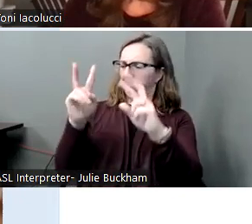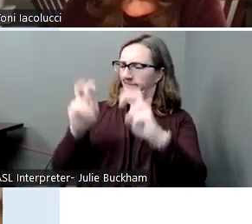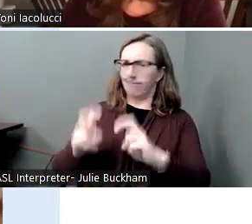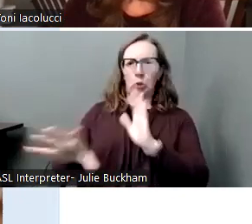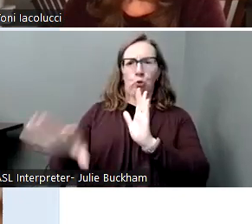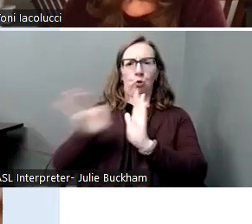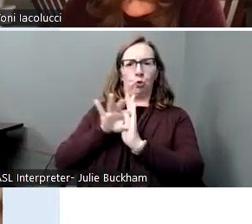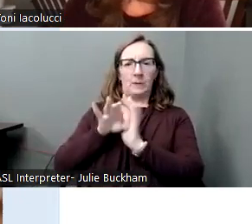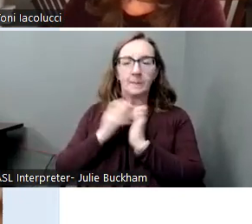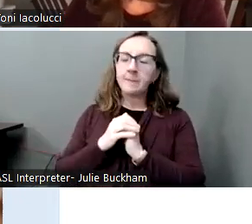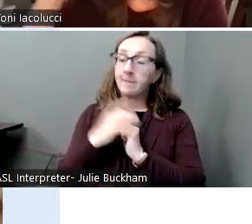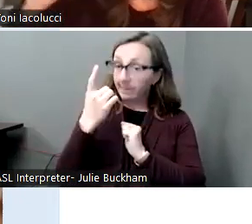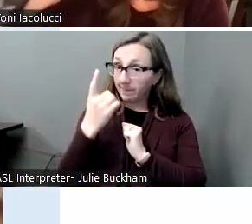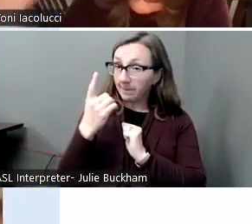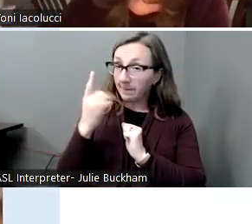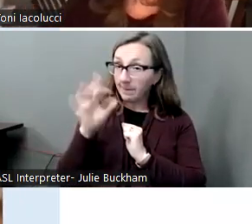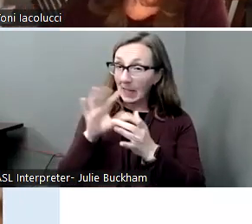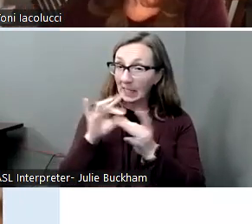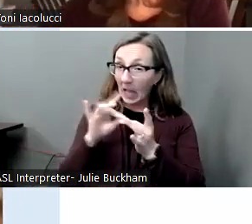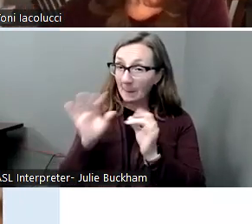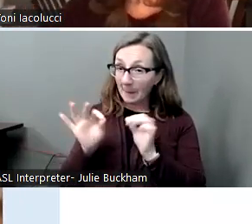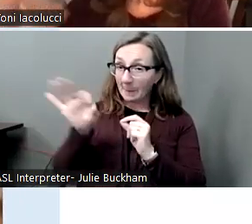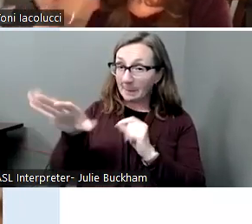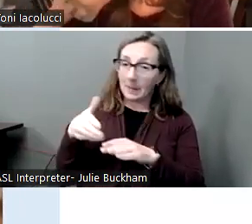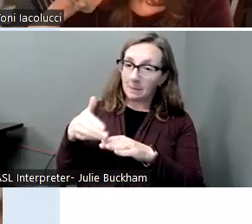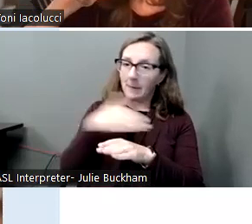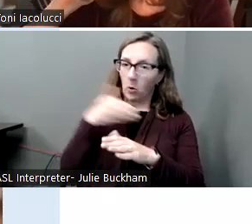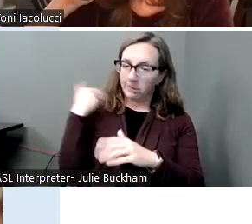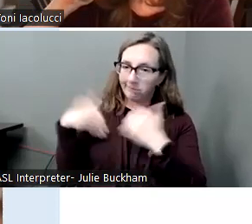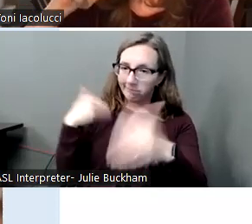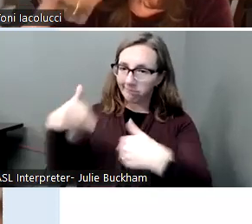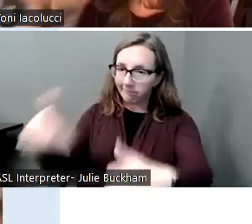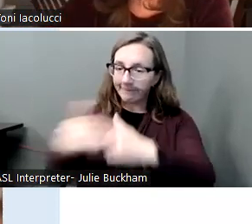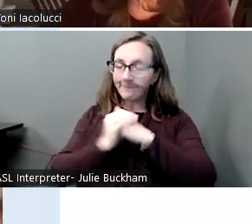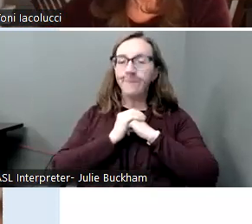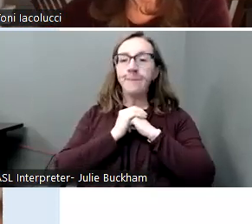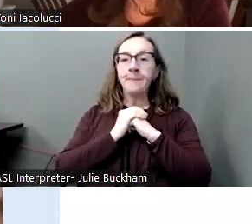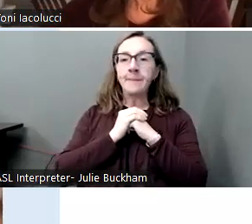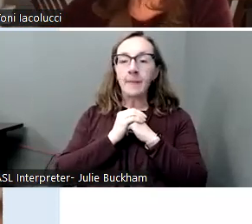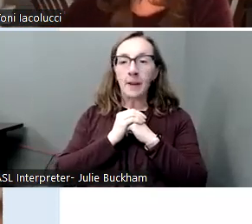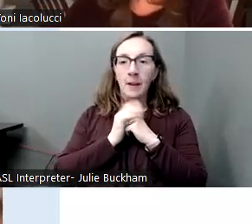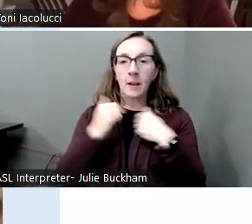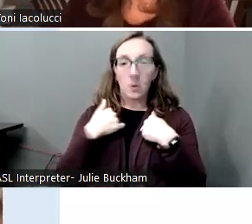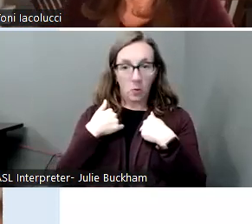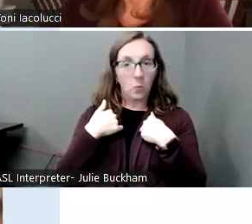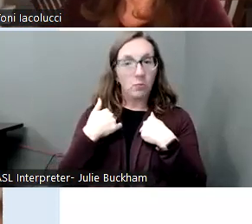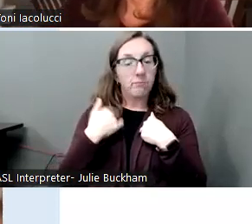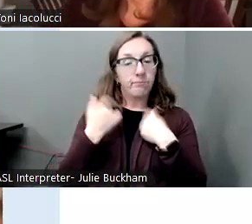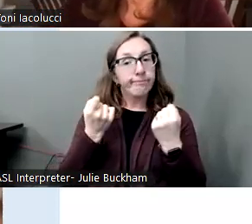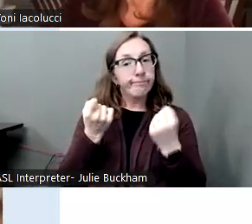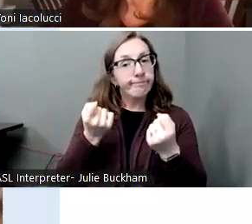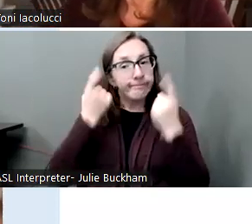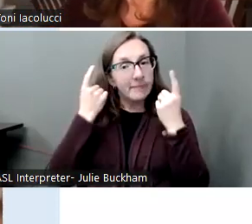I just want to make one comment before I continue, and that is that we realize that this is